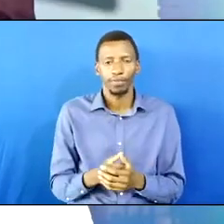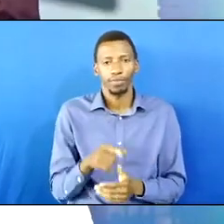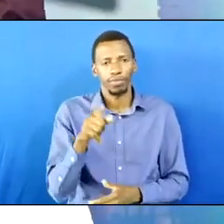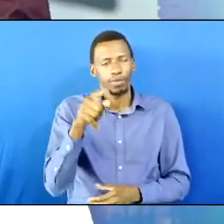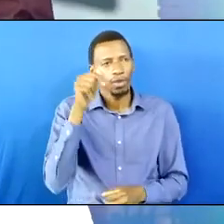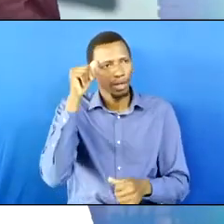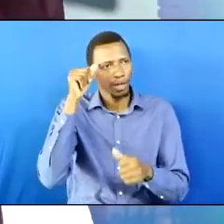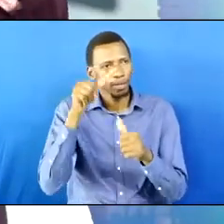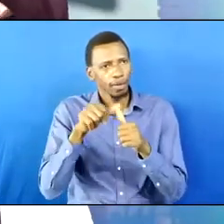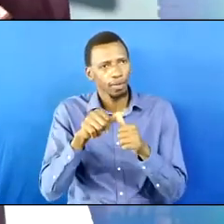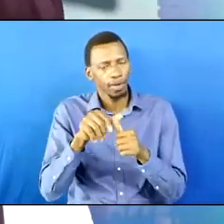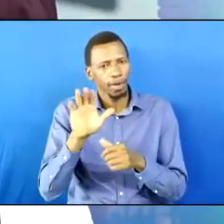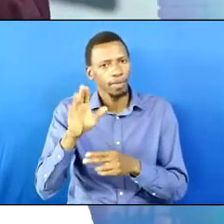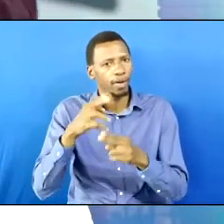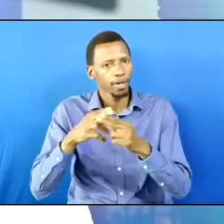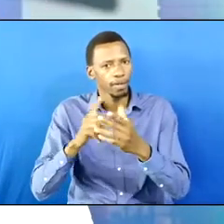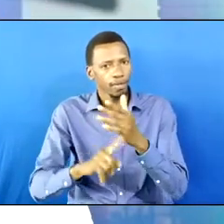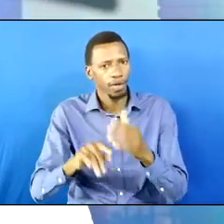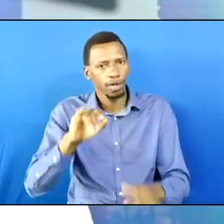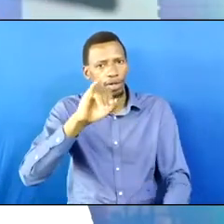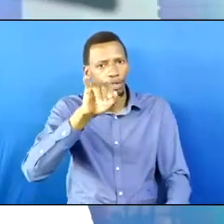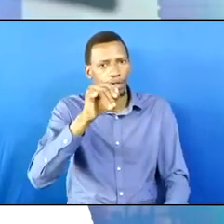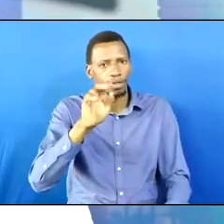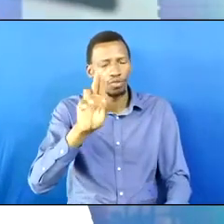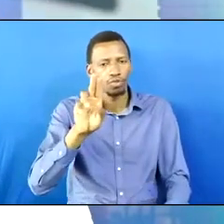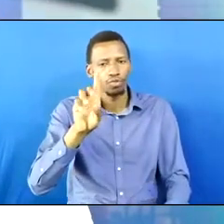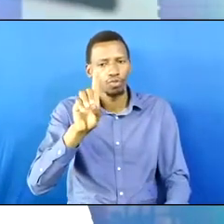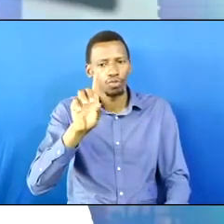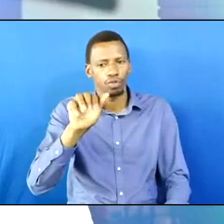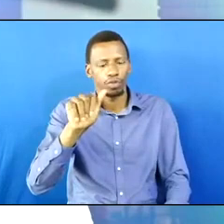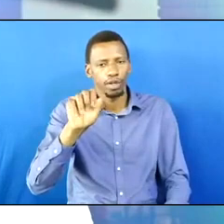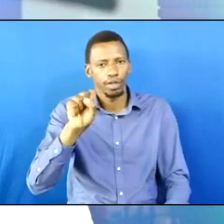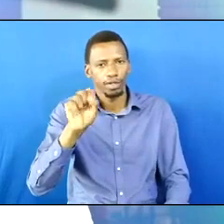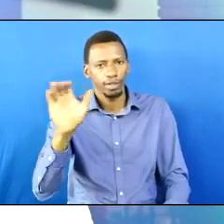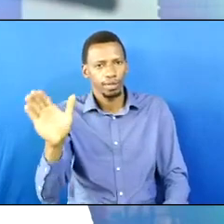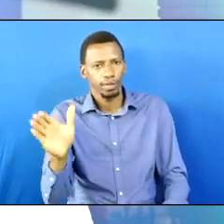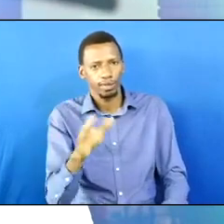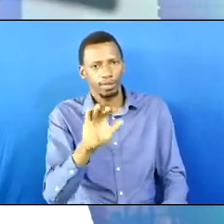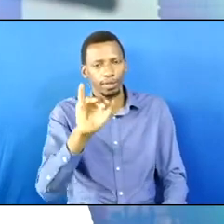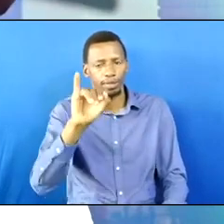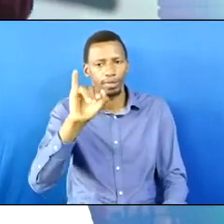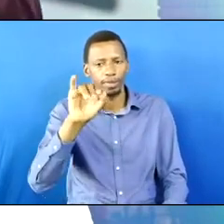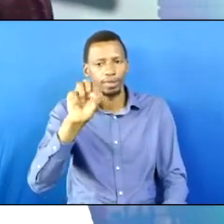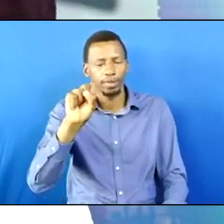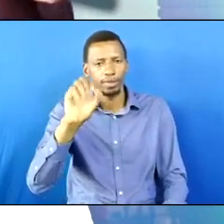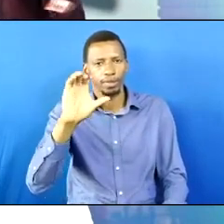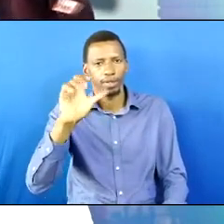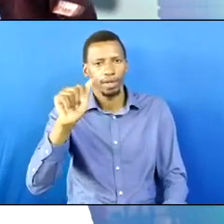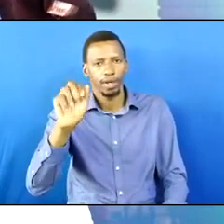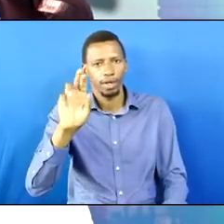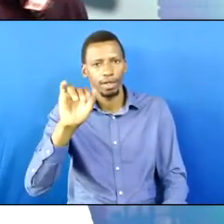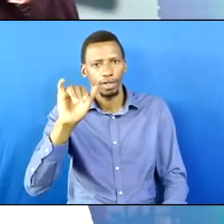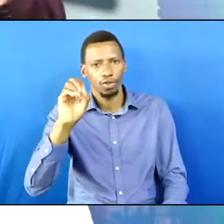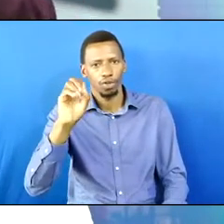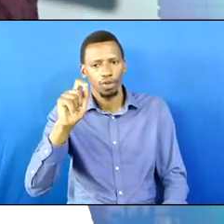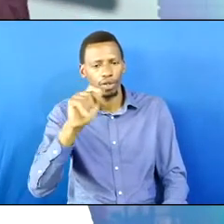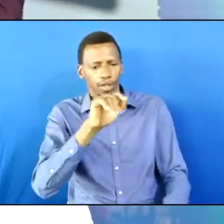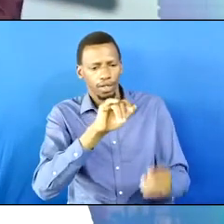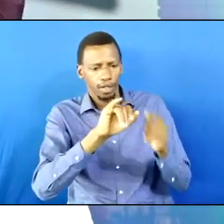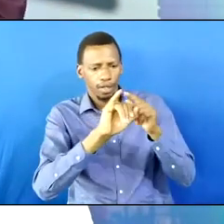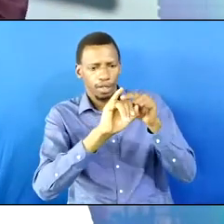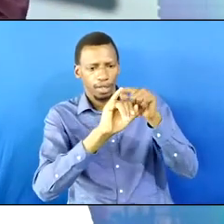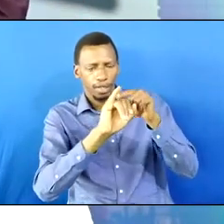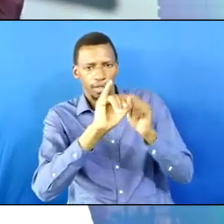you remember, he is called Judas Iscariot. And this word Iscariot, the word ish is usually for man,